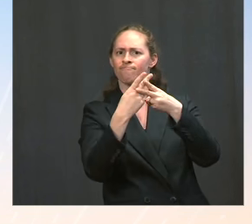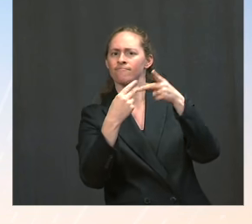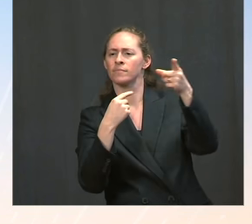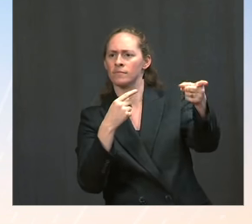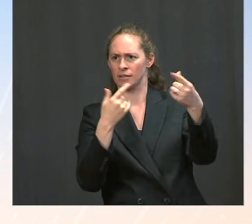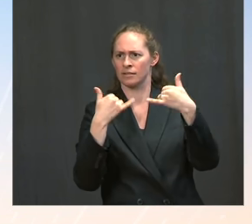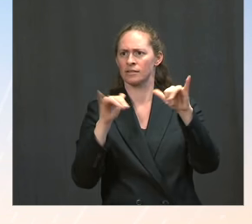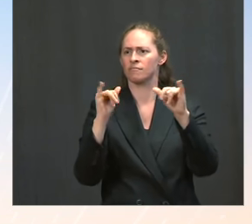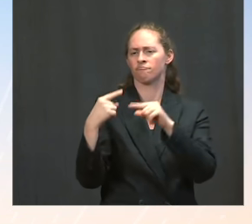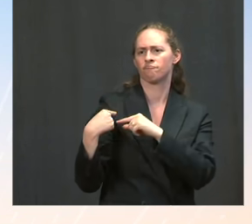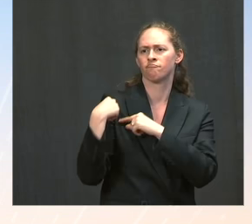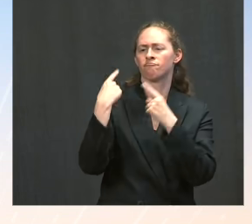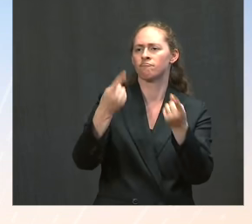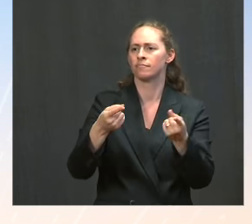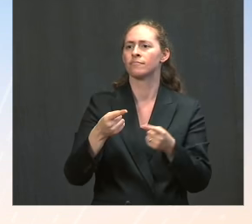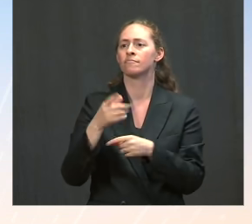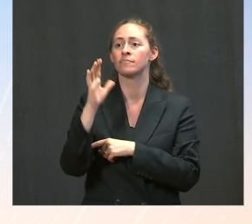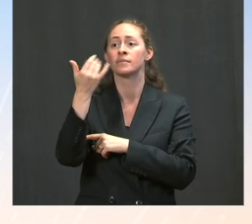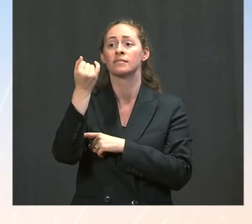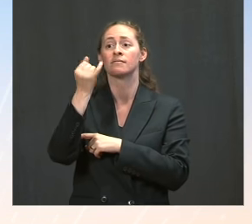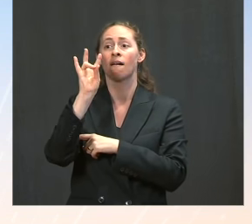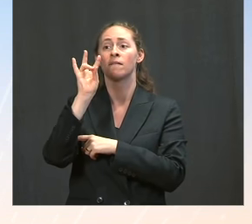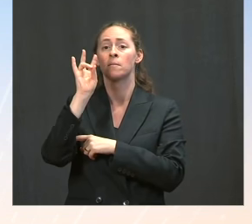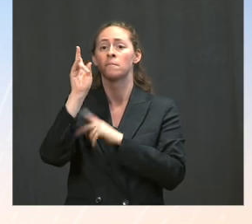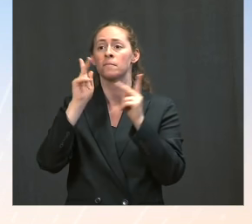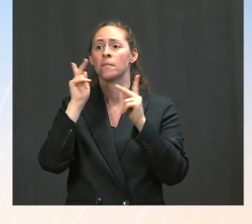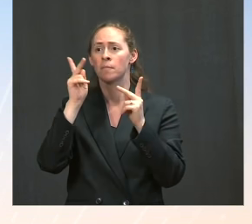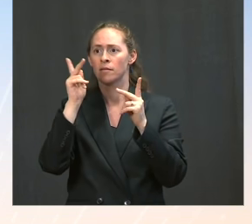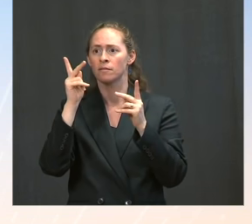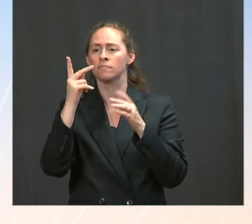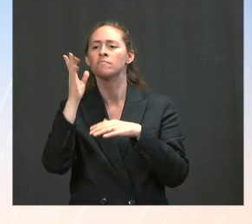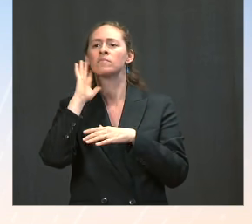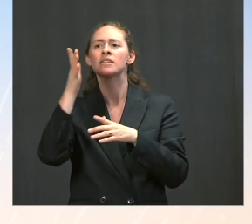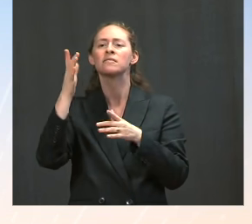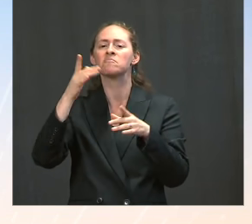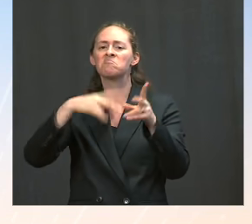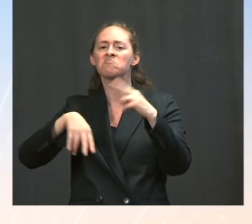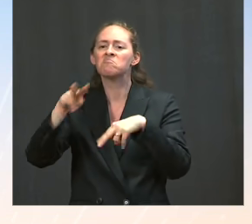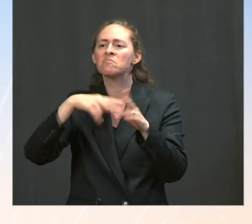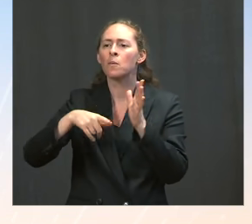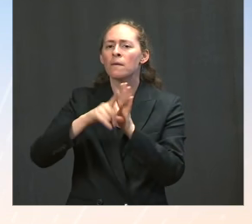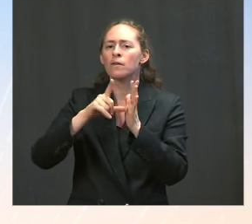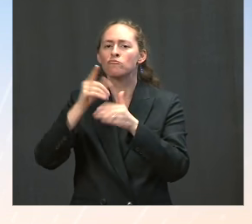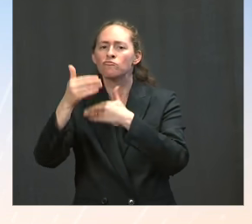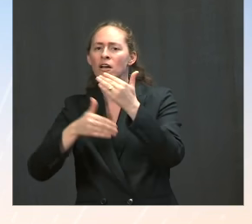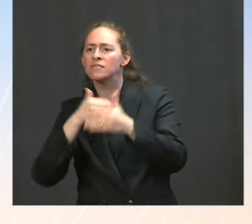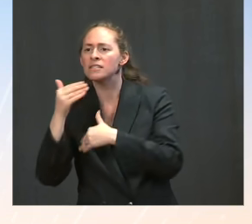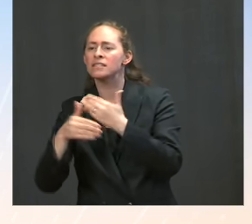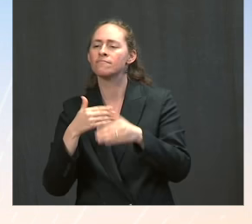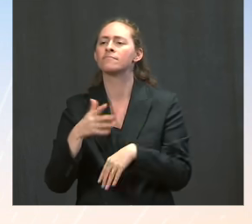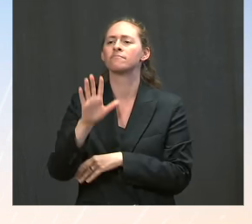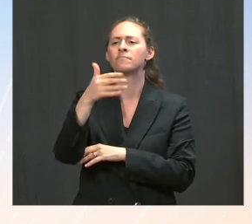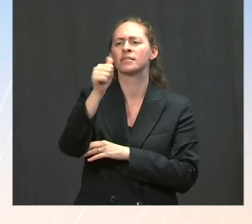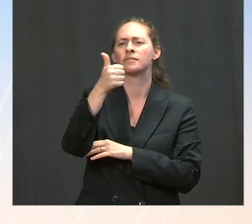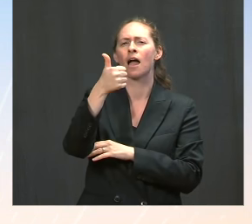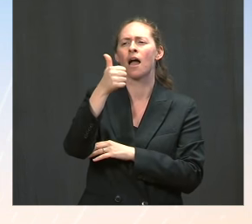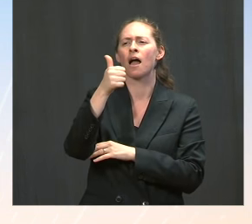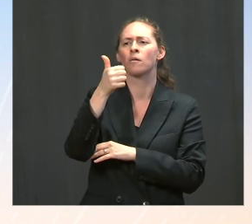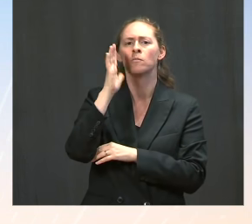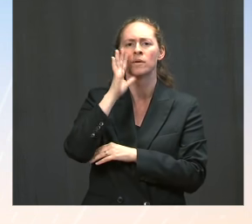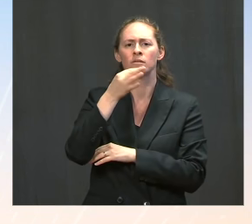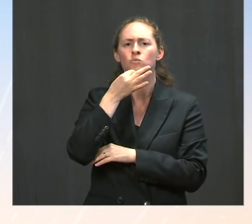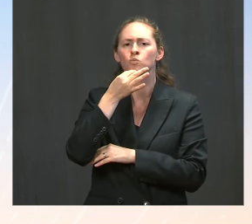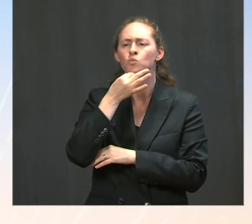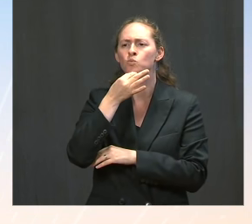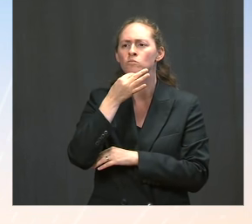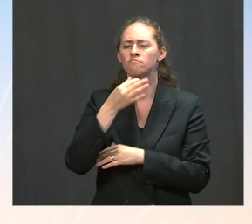eligible for a periodic review board. 10 are involved in the military commissions process to detainees have been convicted. So I